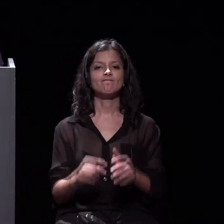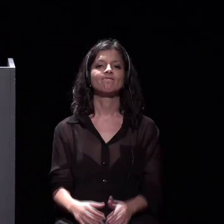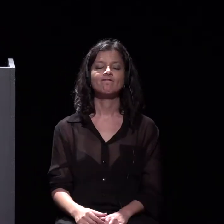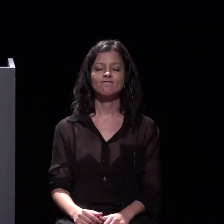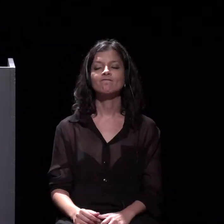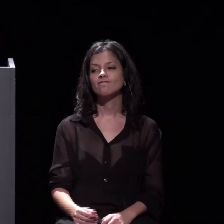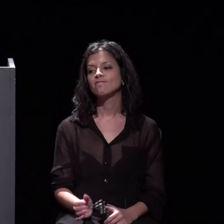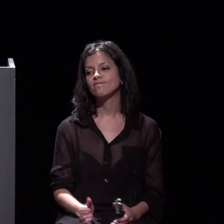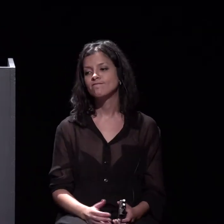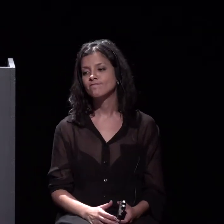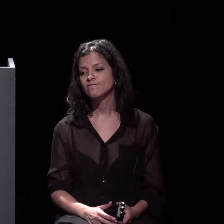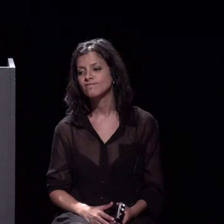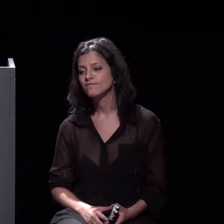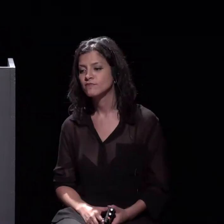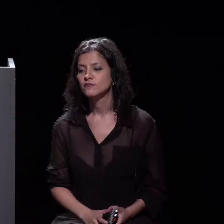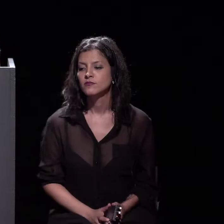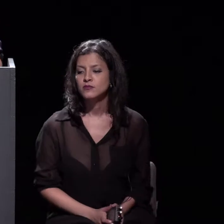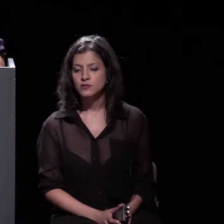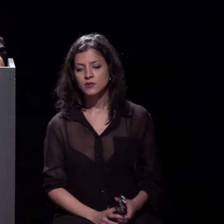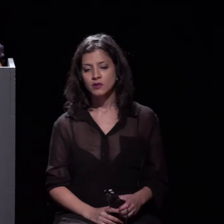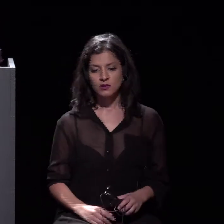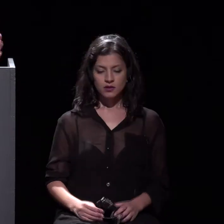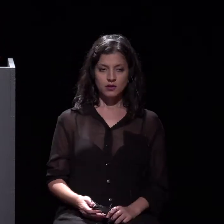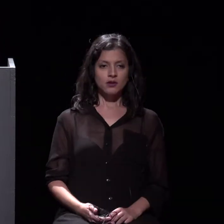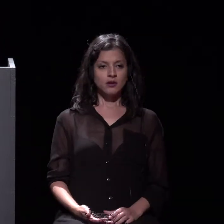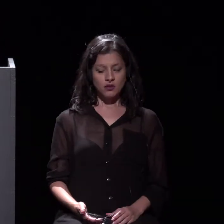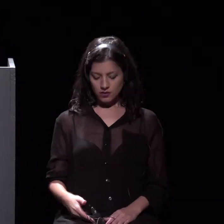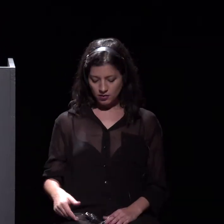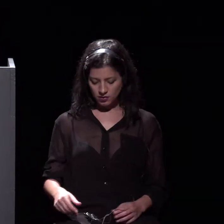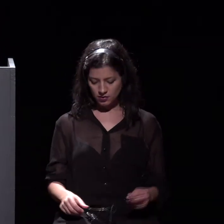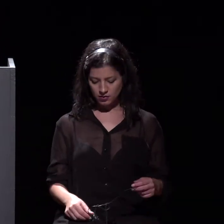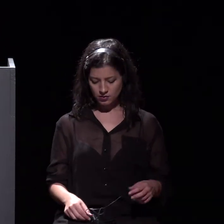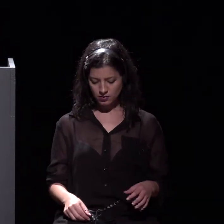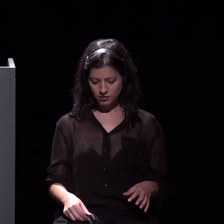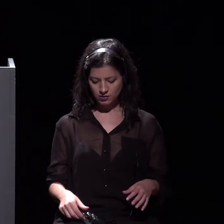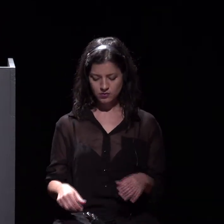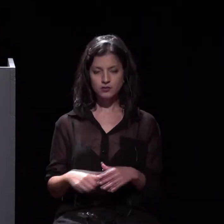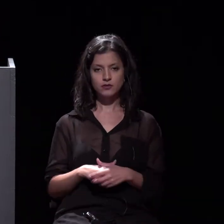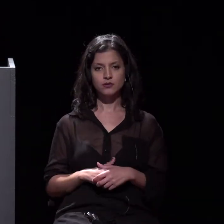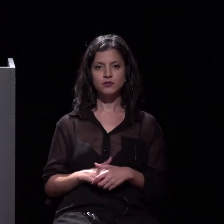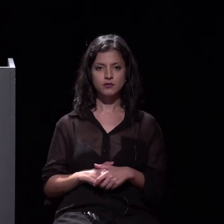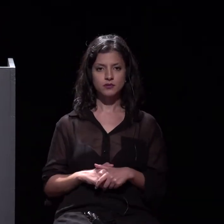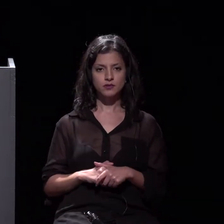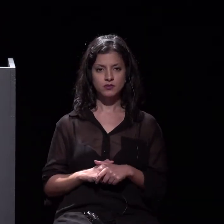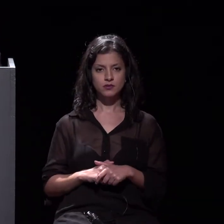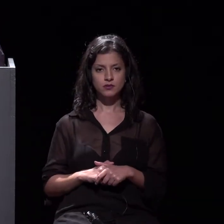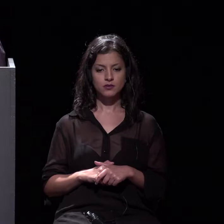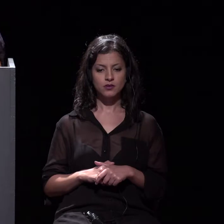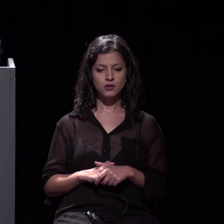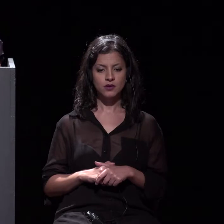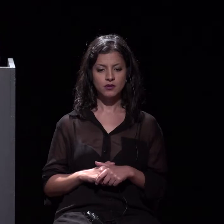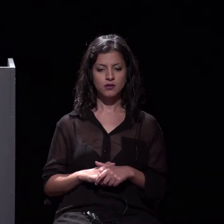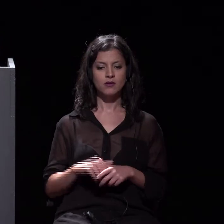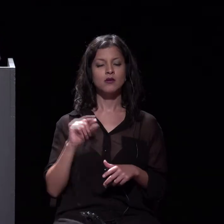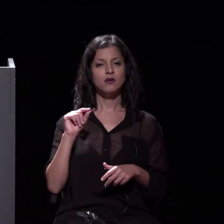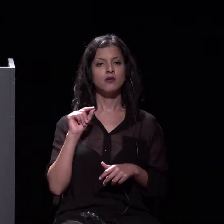The point, in a sense, was not to carry on displaying the past, but to provide this direction for the future,